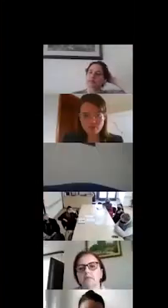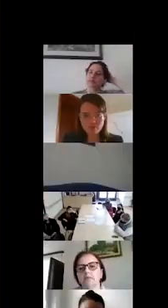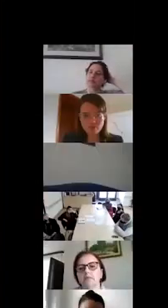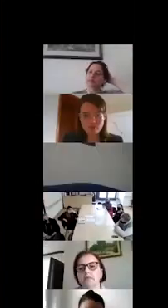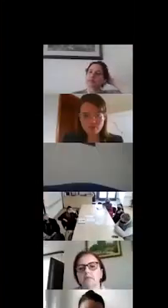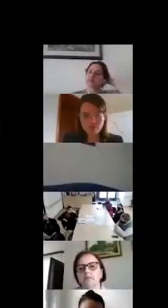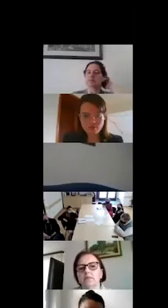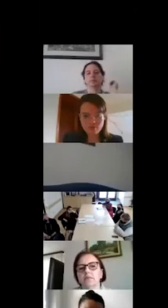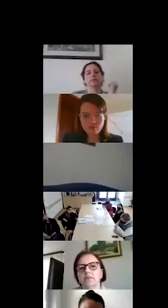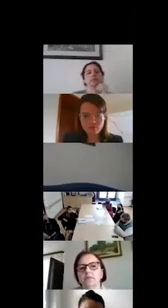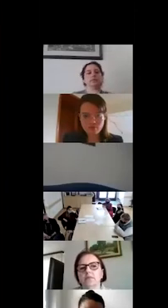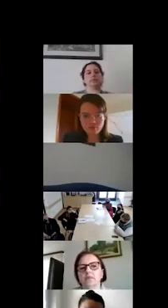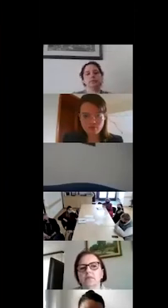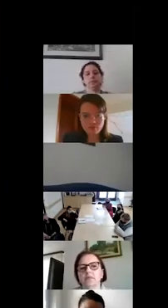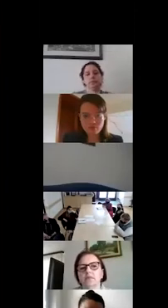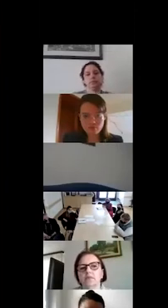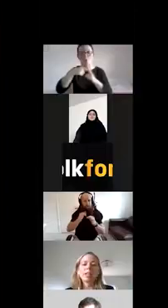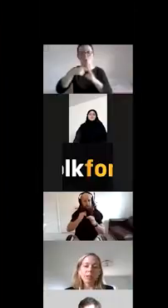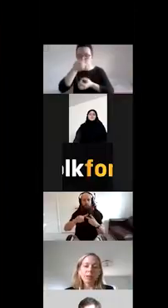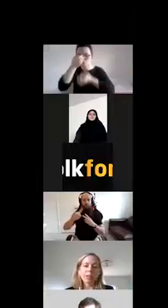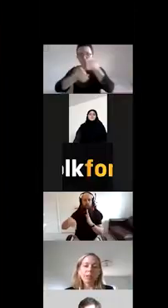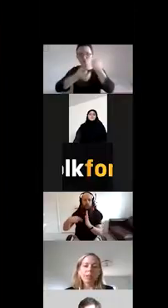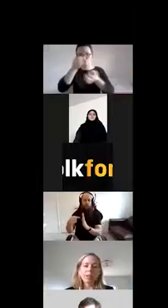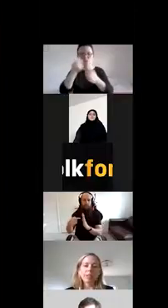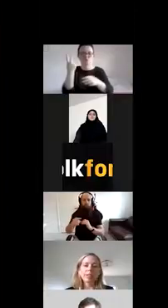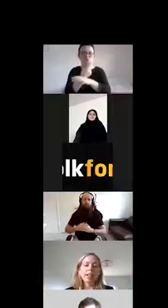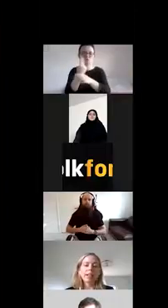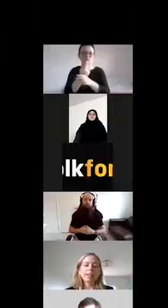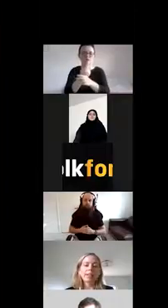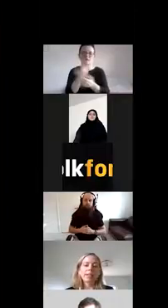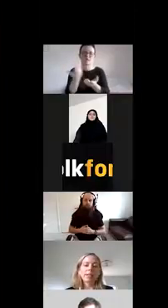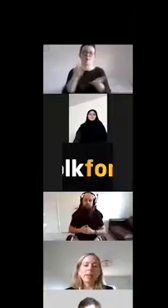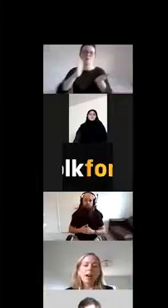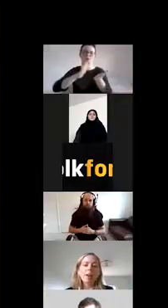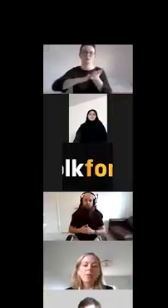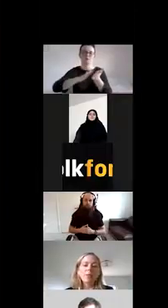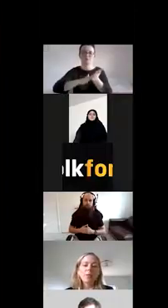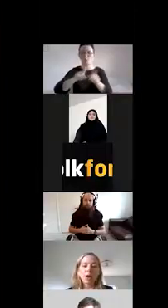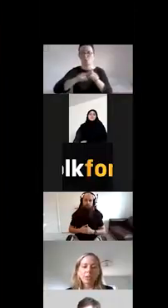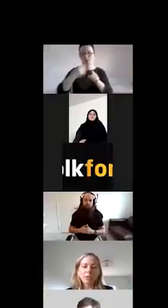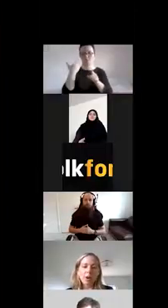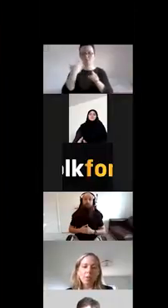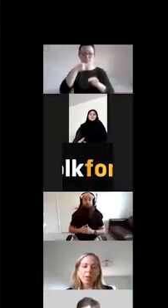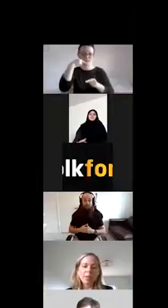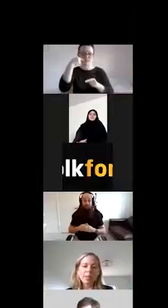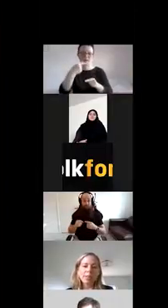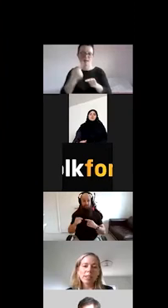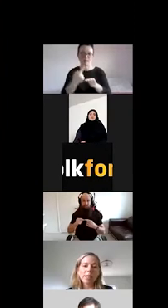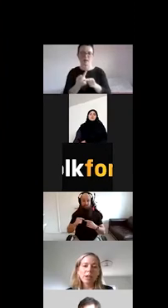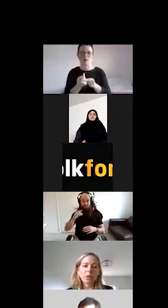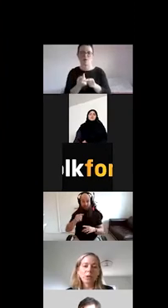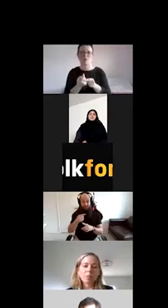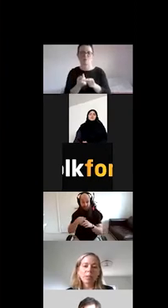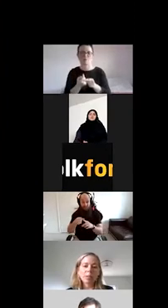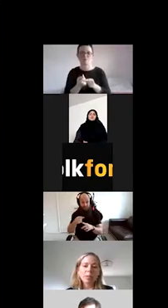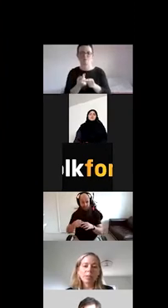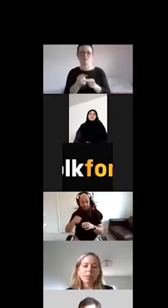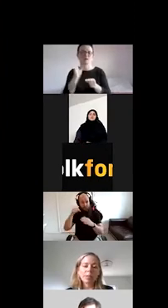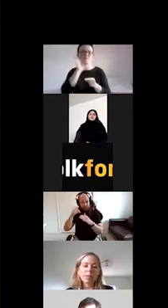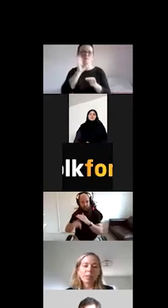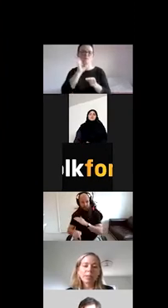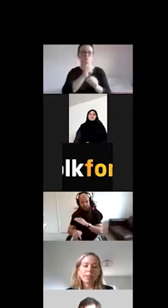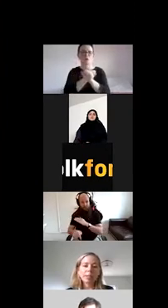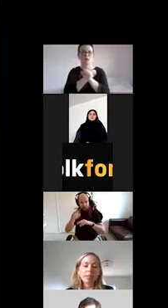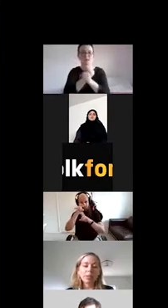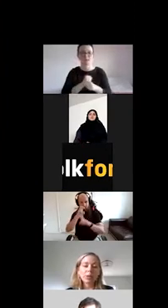Lanka. And the two detailed country studies were selected as we have country offices and long-term